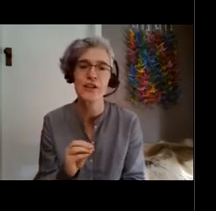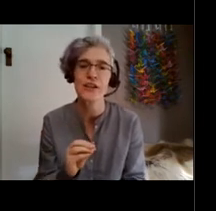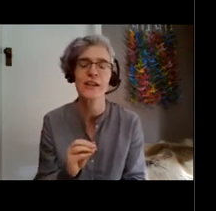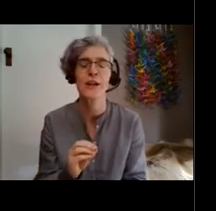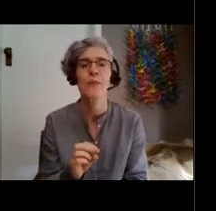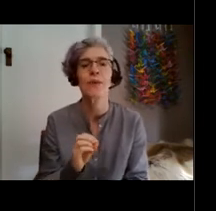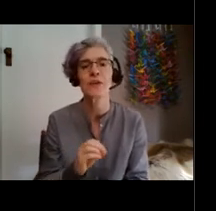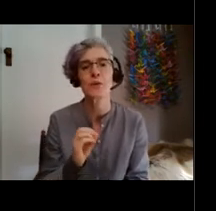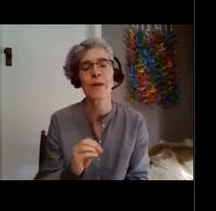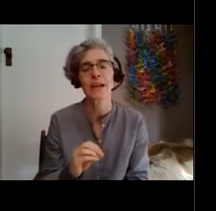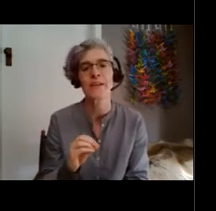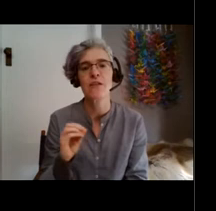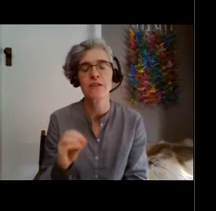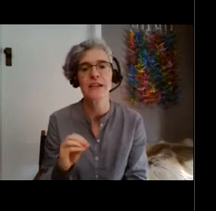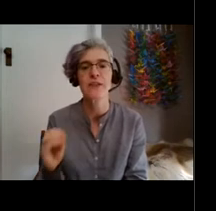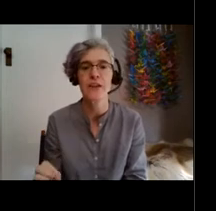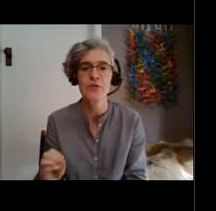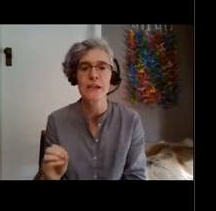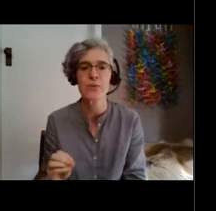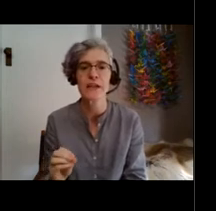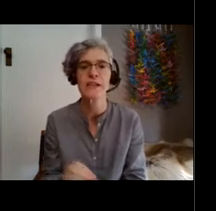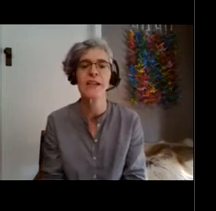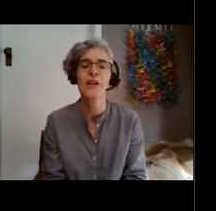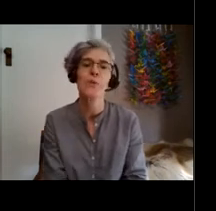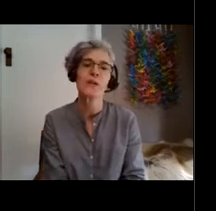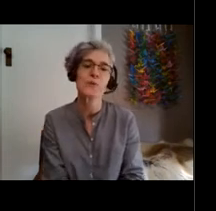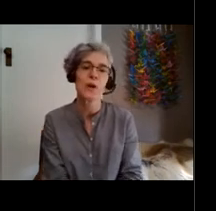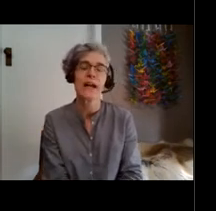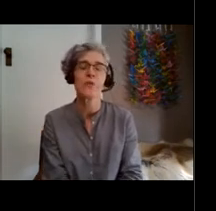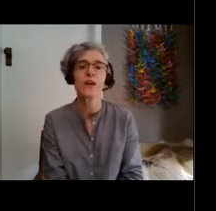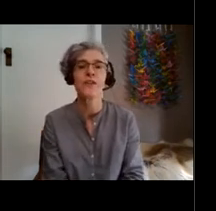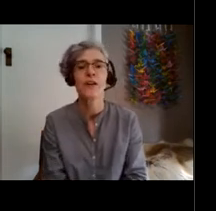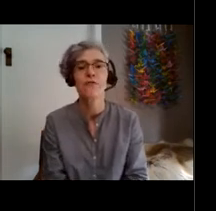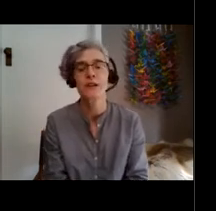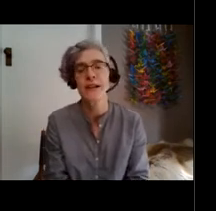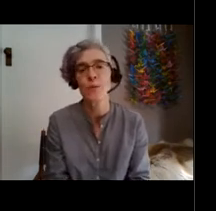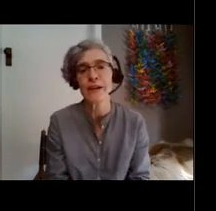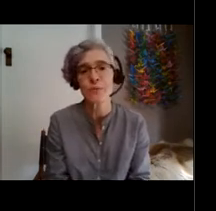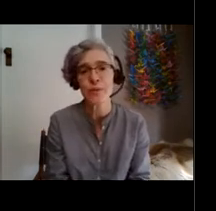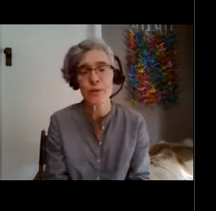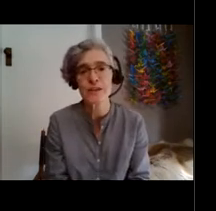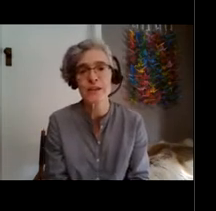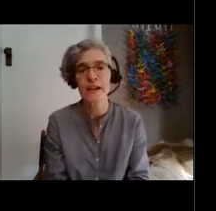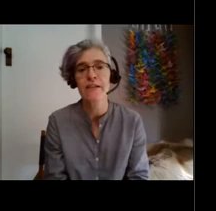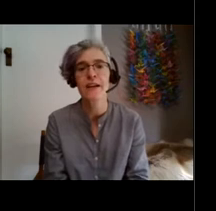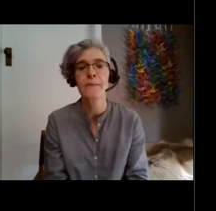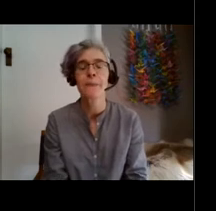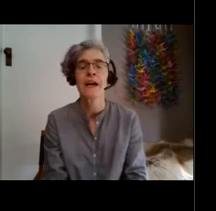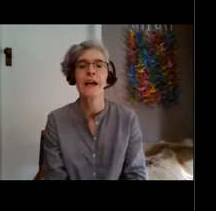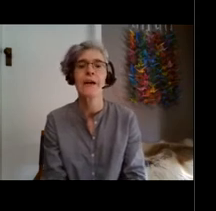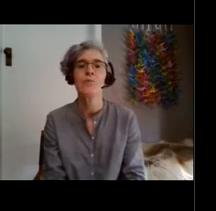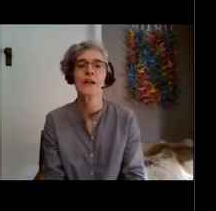in isolation, but we can talk about it in the context of other transport needs. We can talk about it with, for example, major employers in the